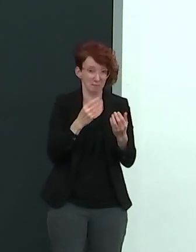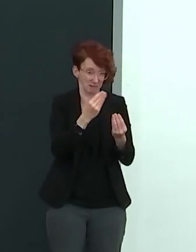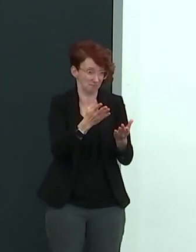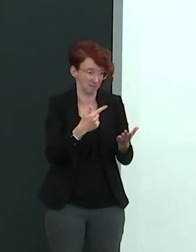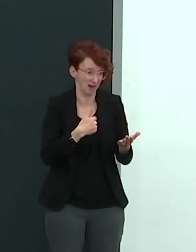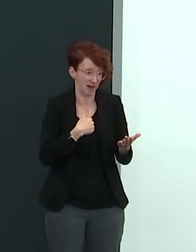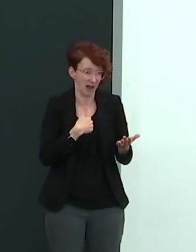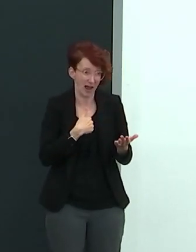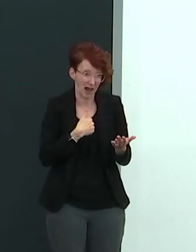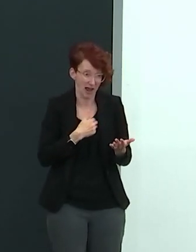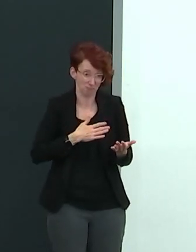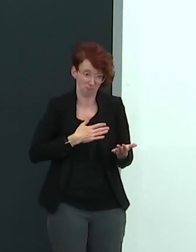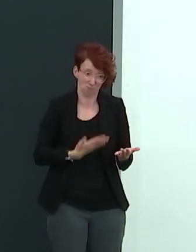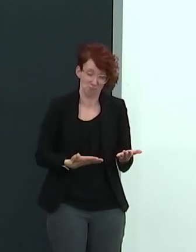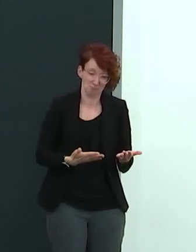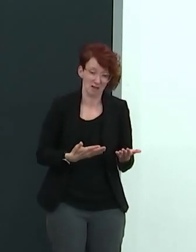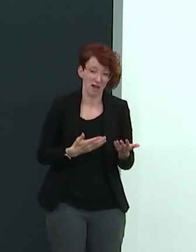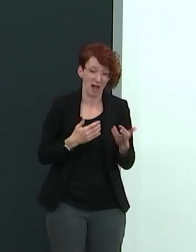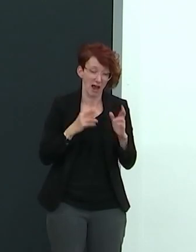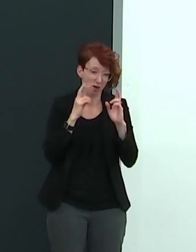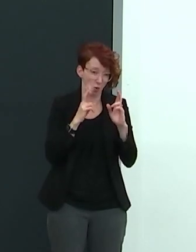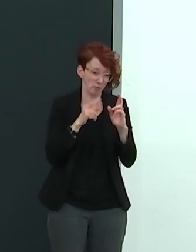you I had a hoped result.